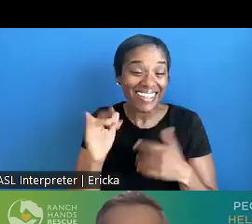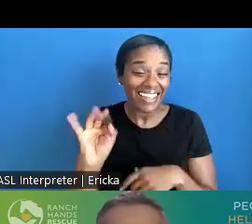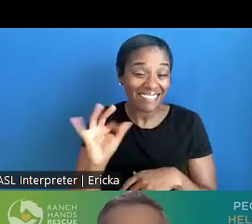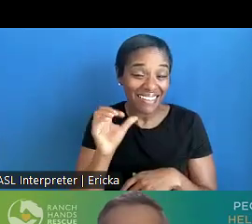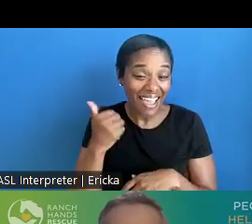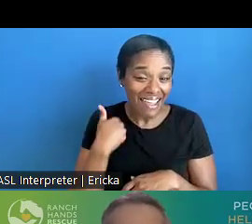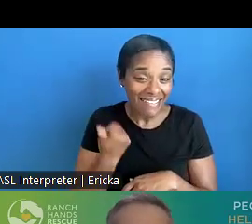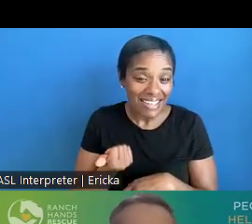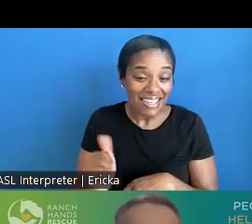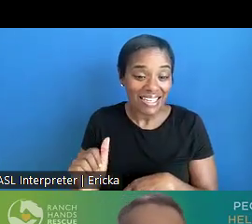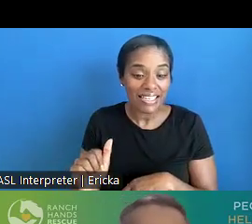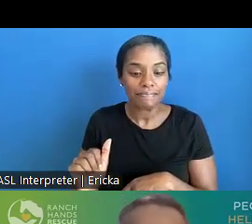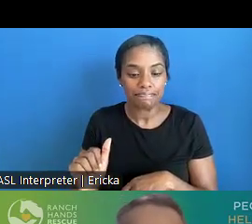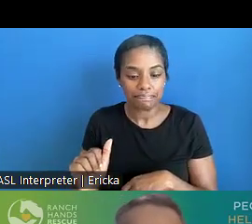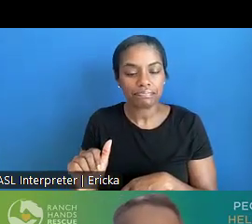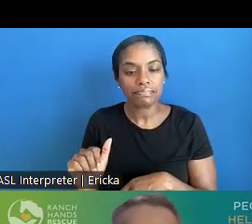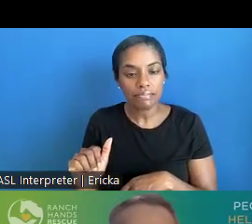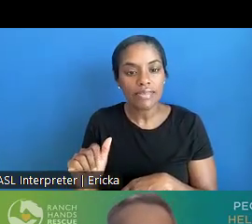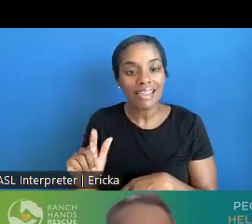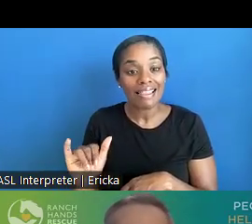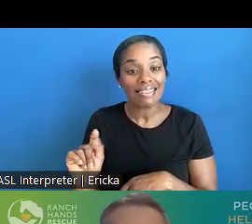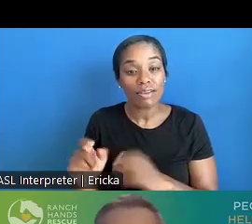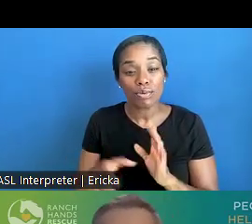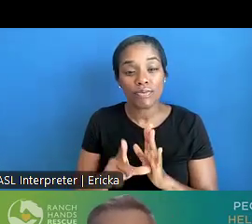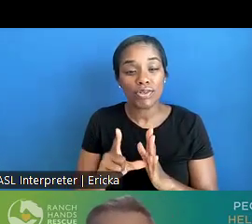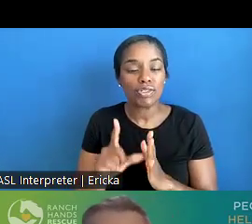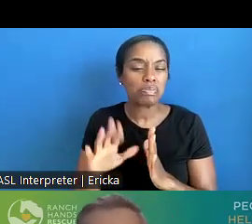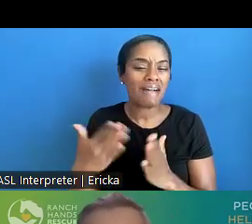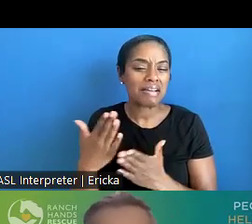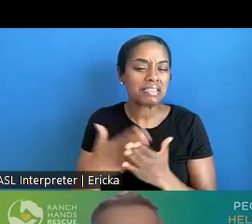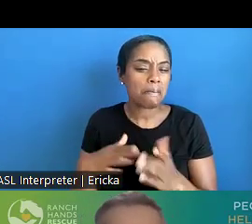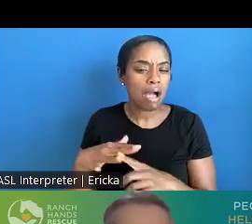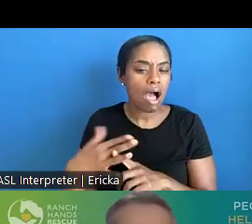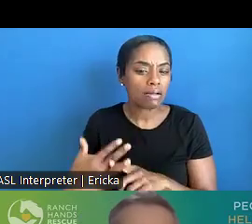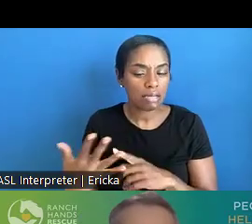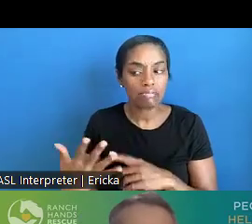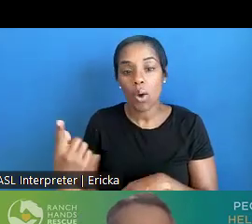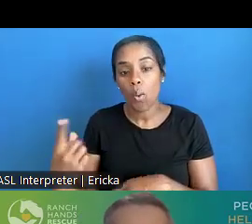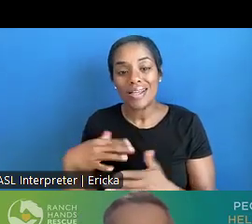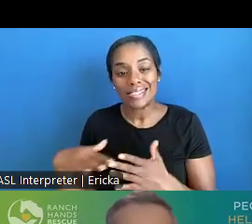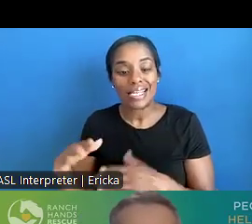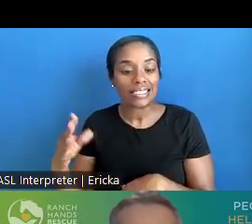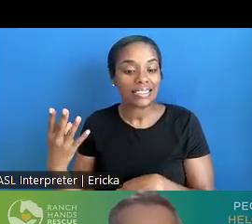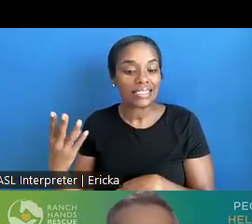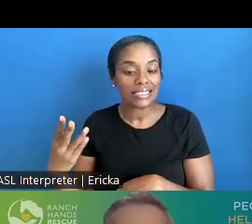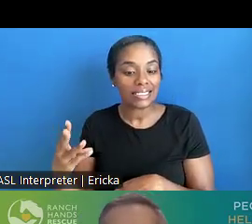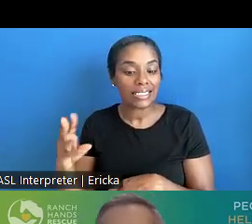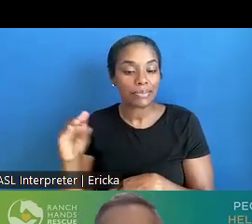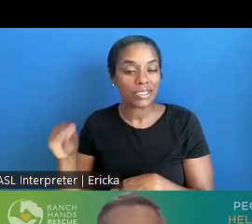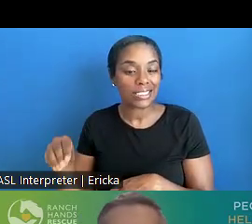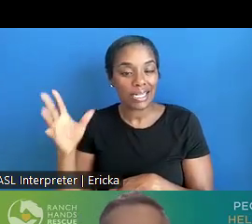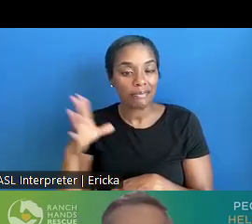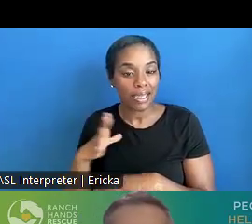literature reviews provide some, context for the numbers. Like in one study, 16% of men compared to 64% of women